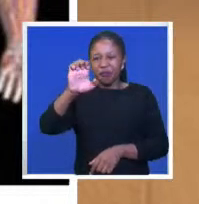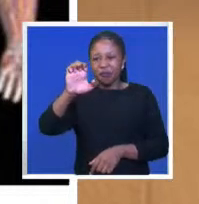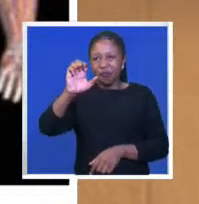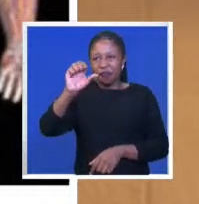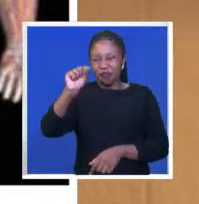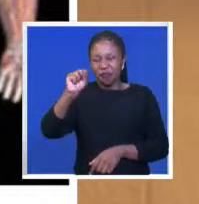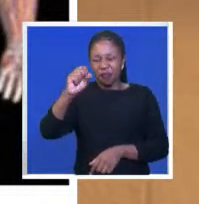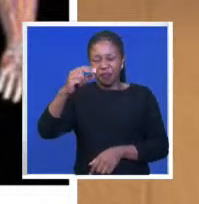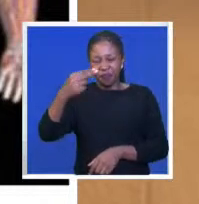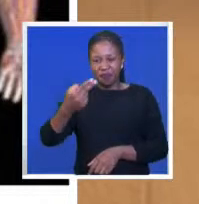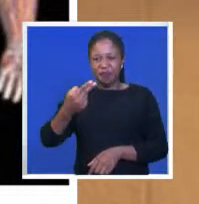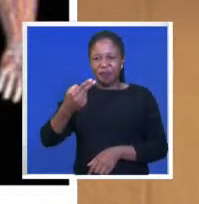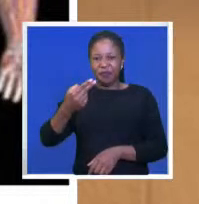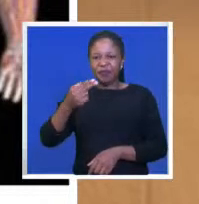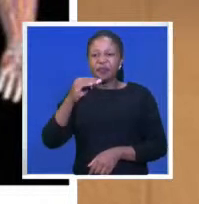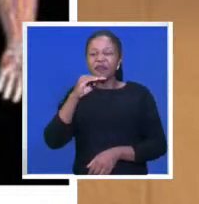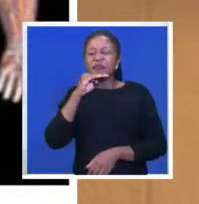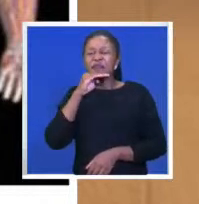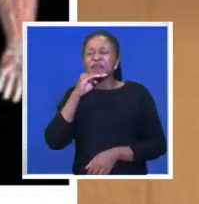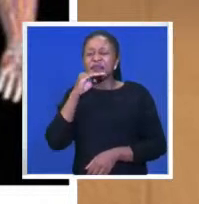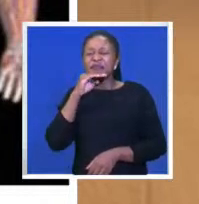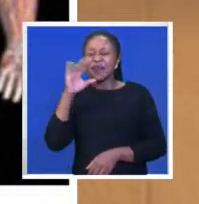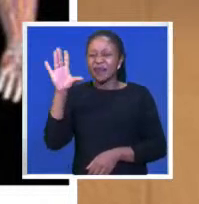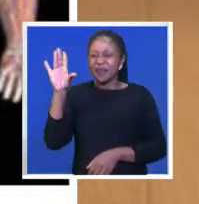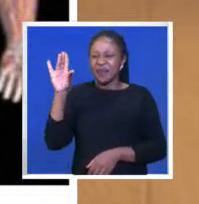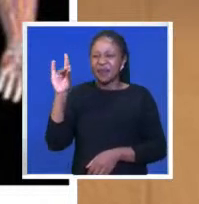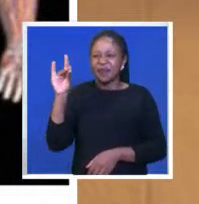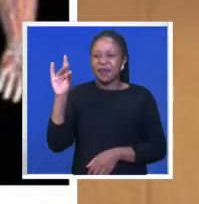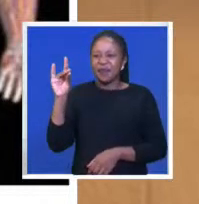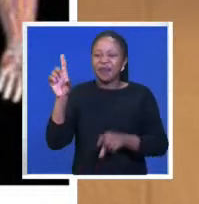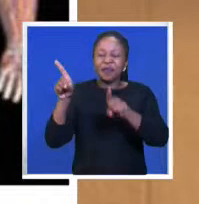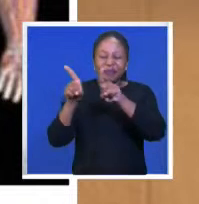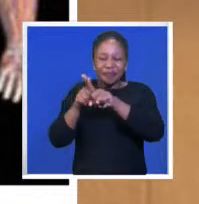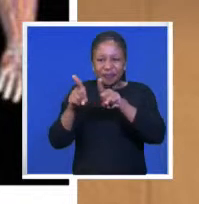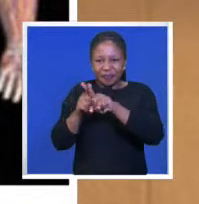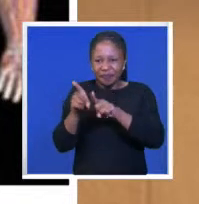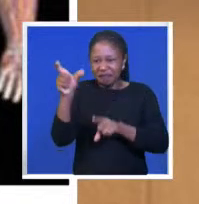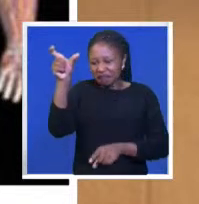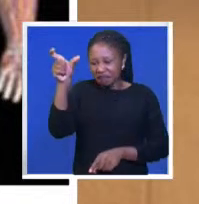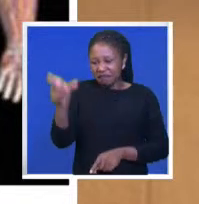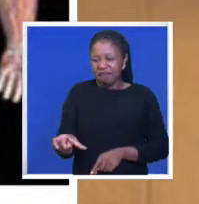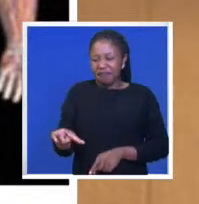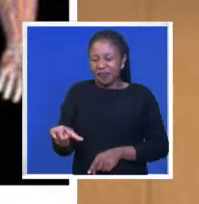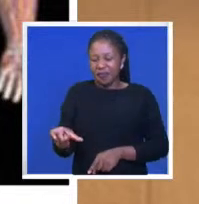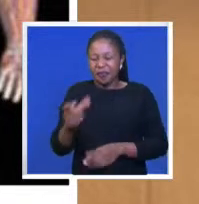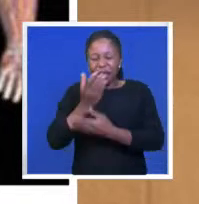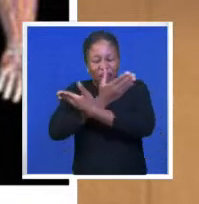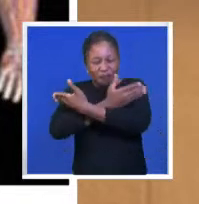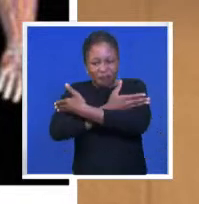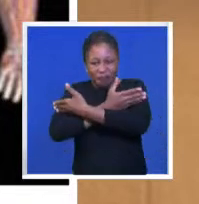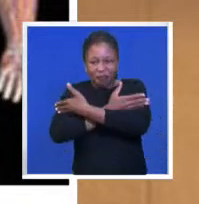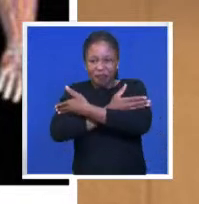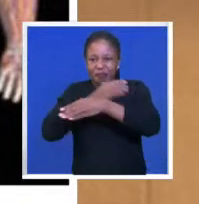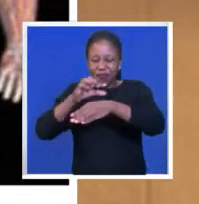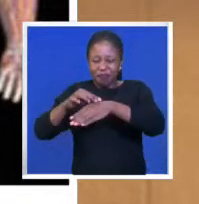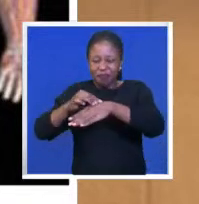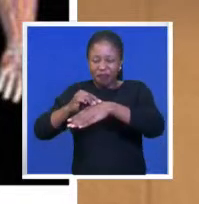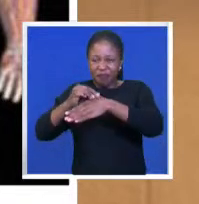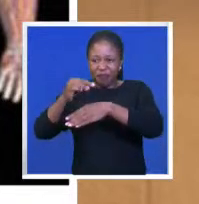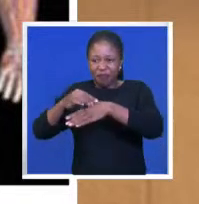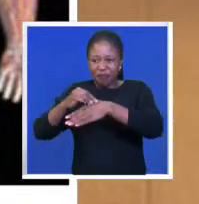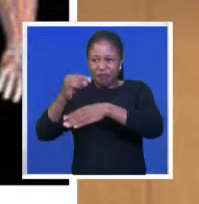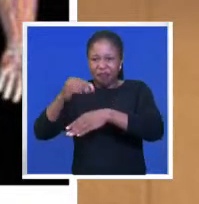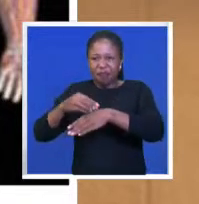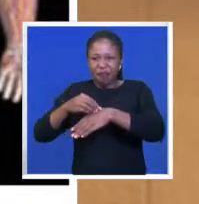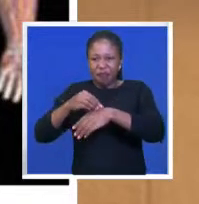meaty part of an animal or person's body. That is what flesh is. And finally,